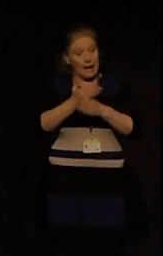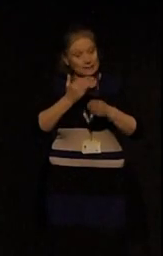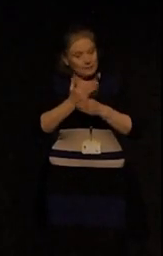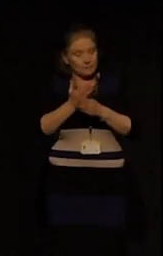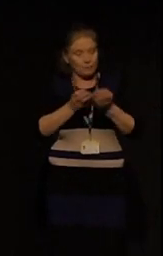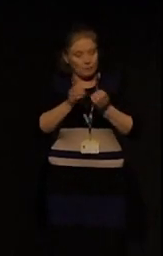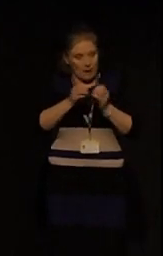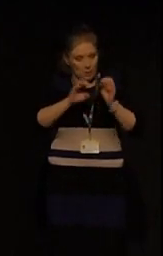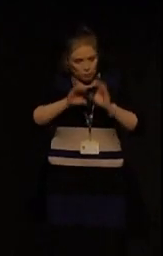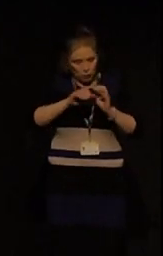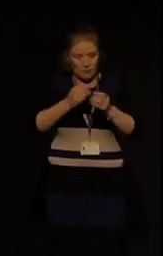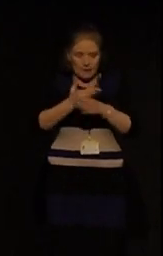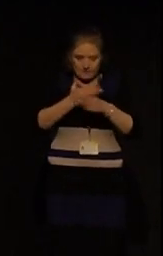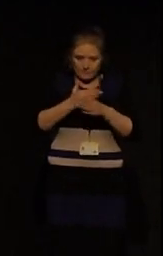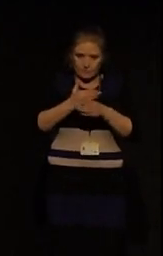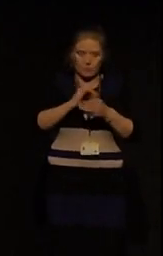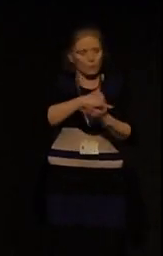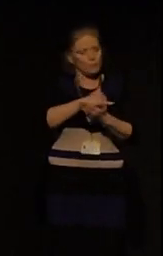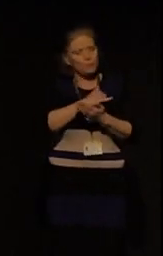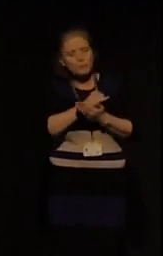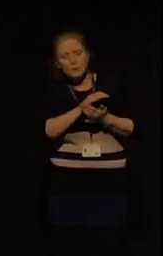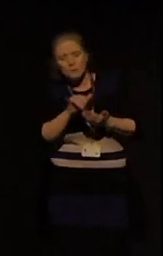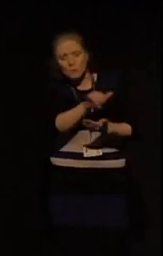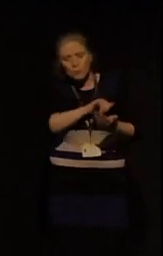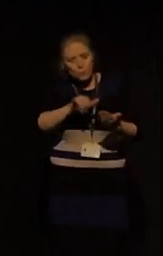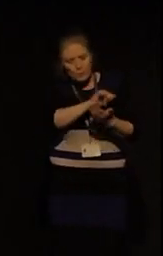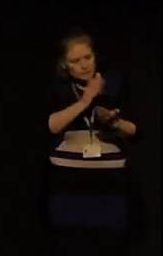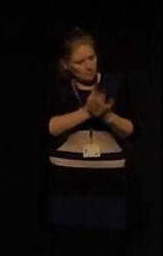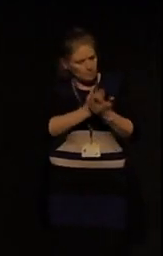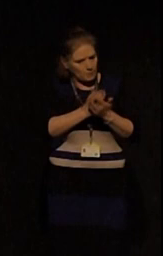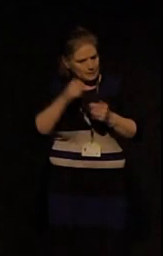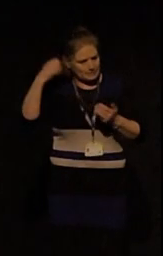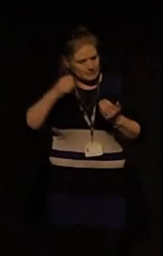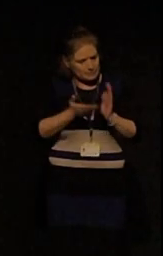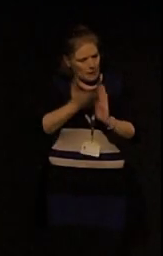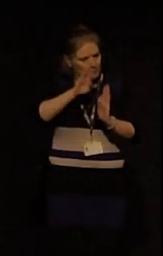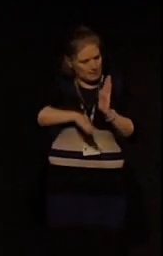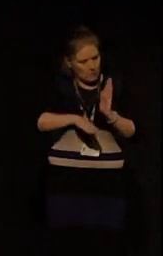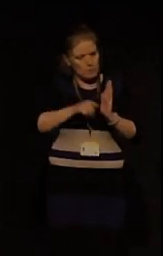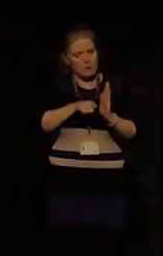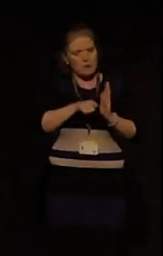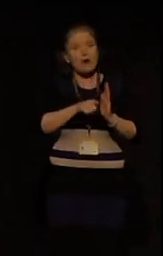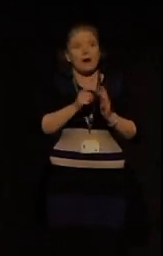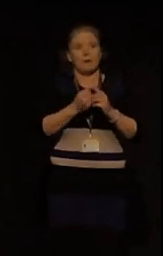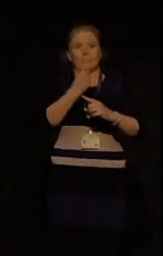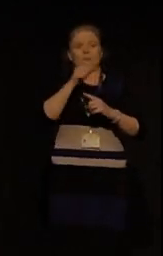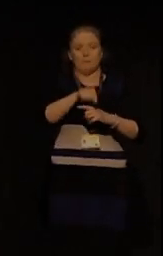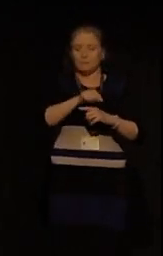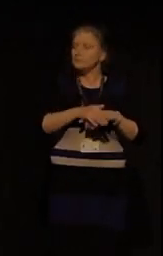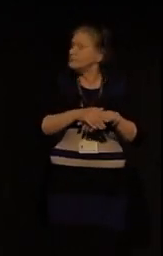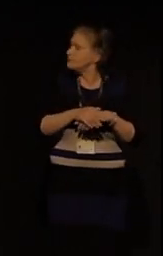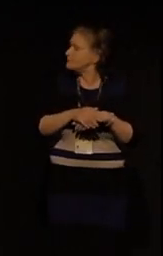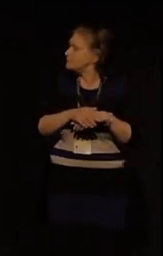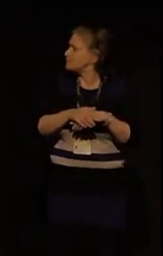see what parts of the brain would get activated when their tinnitus got turned on or when it went off.